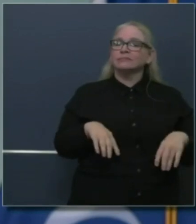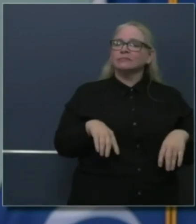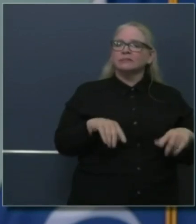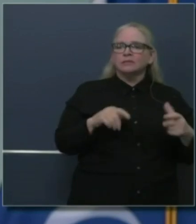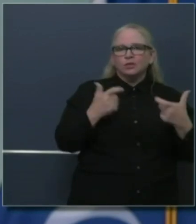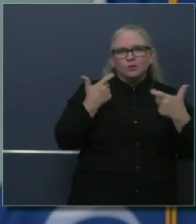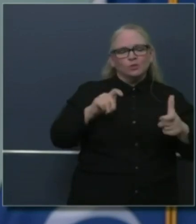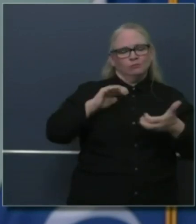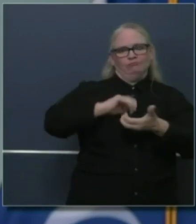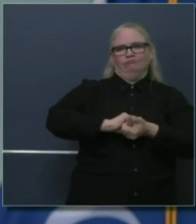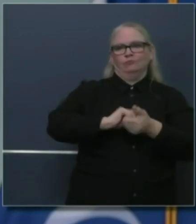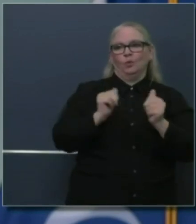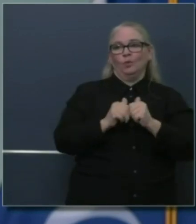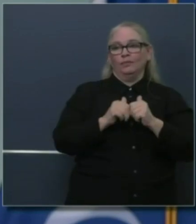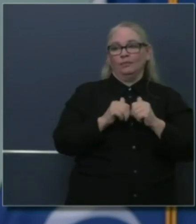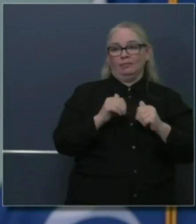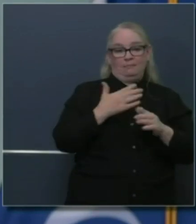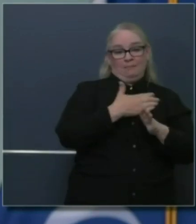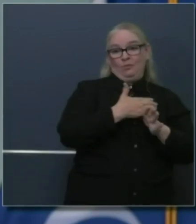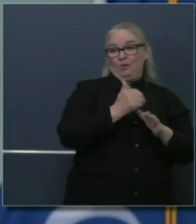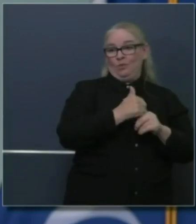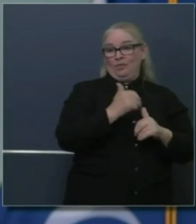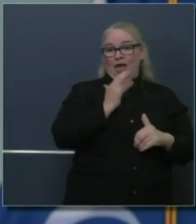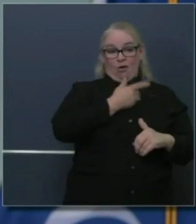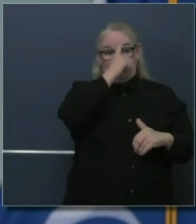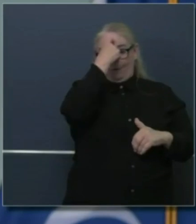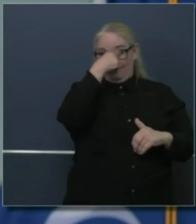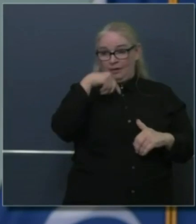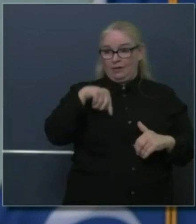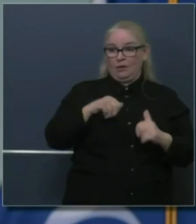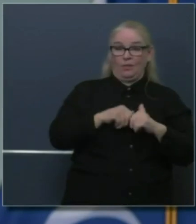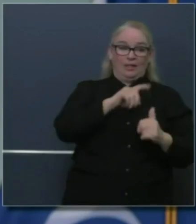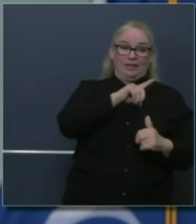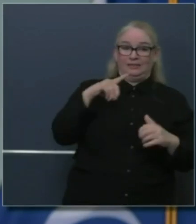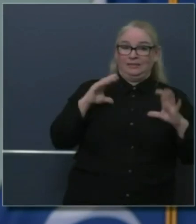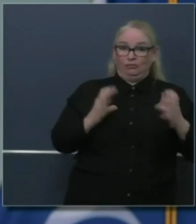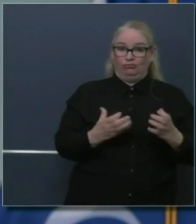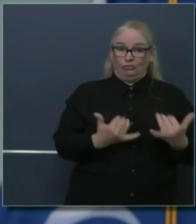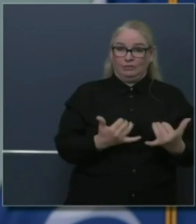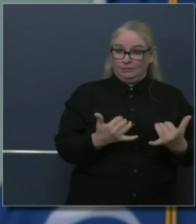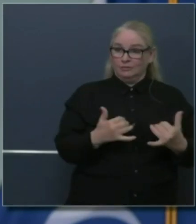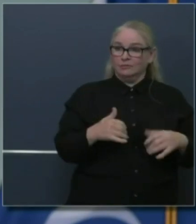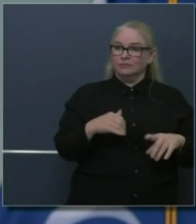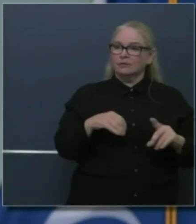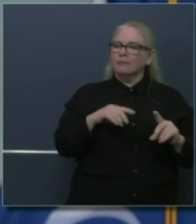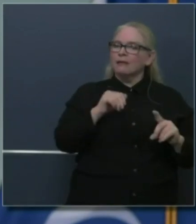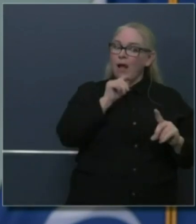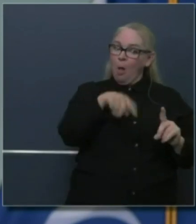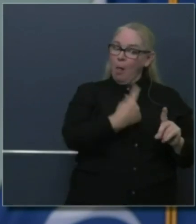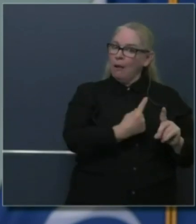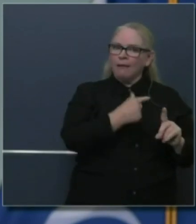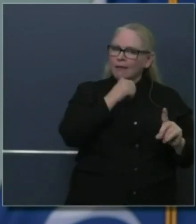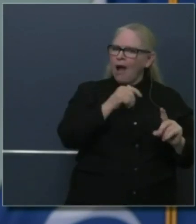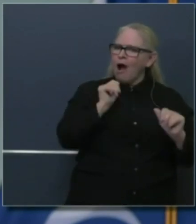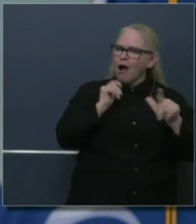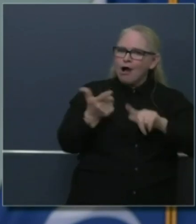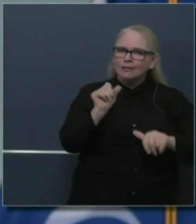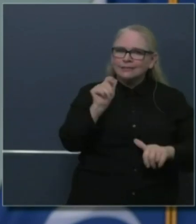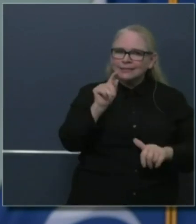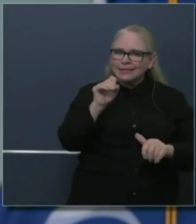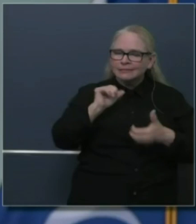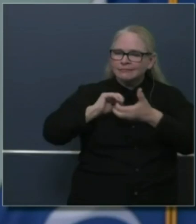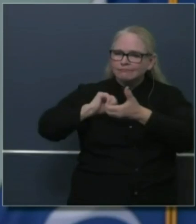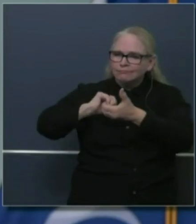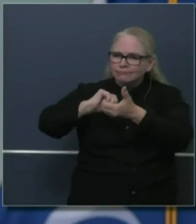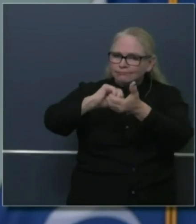partnership, not just between a governor and a legislature, but between the states and our federal government. We are